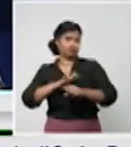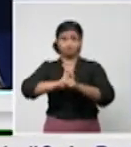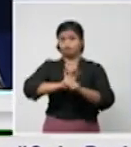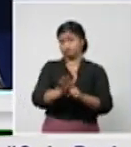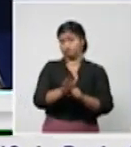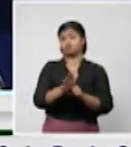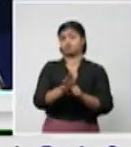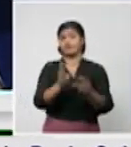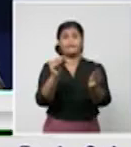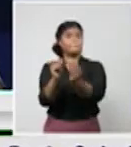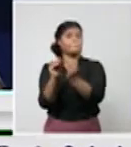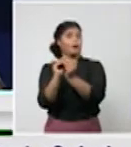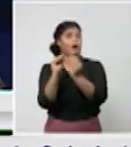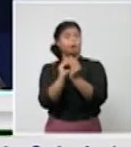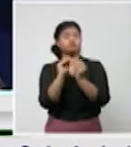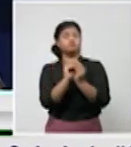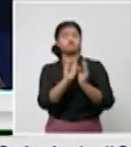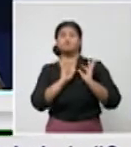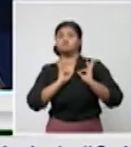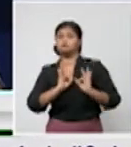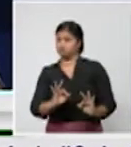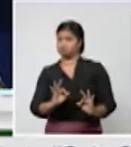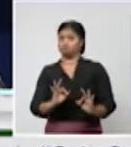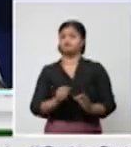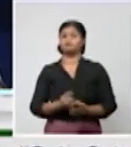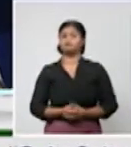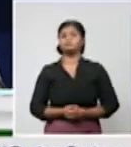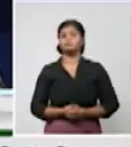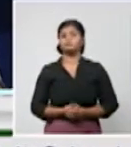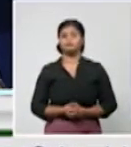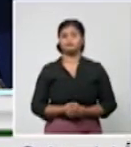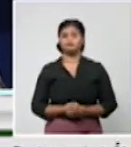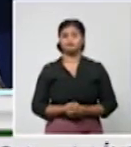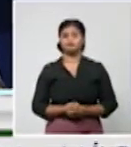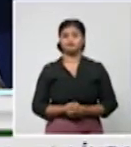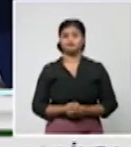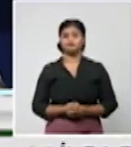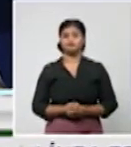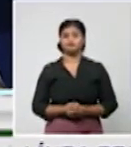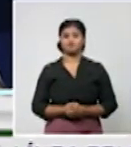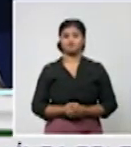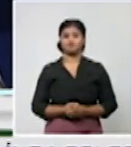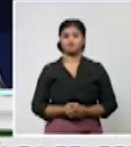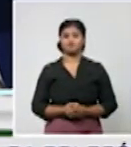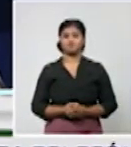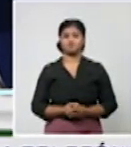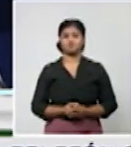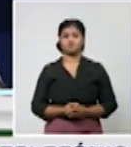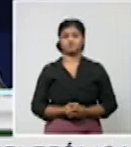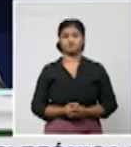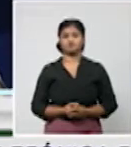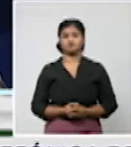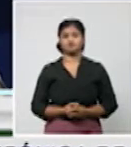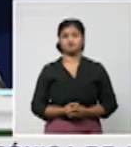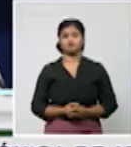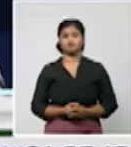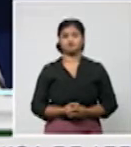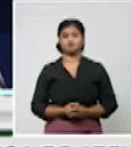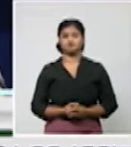of infection abroad, what amounts to 227, and 8.5% of all diagnosed cases in